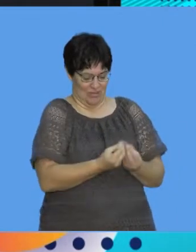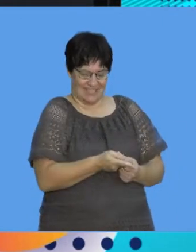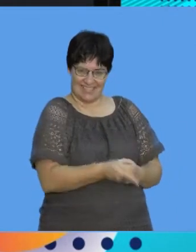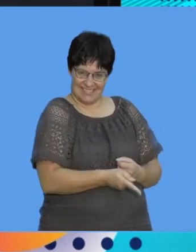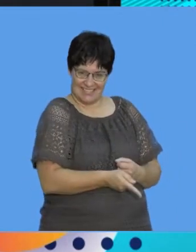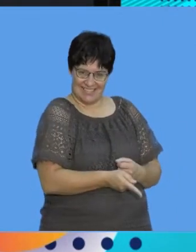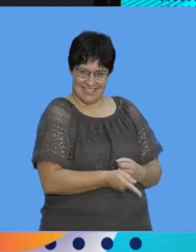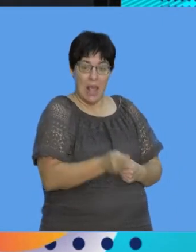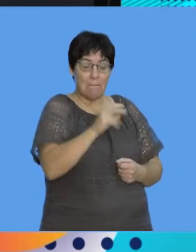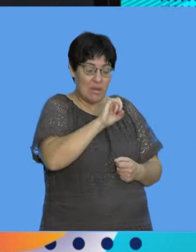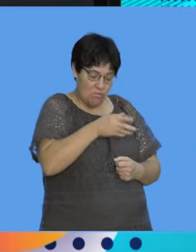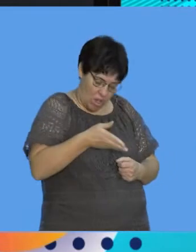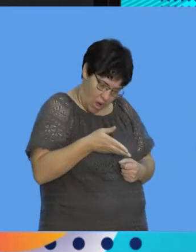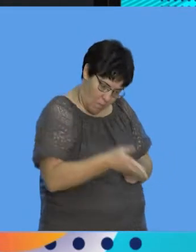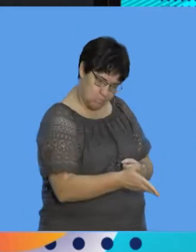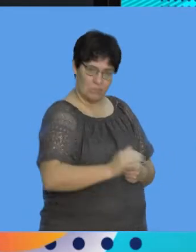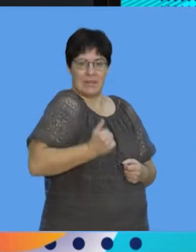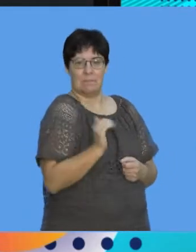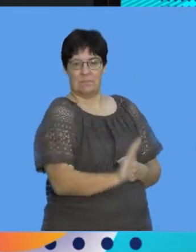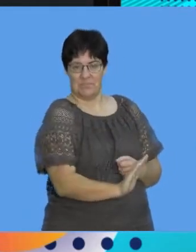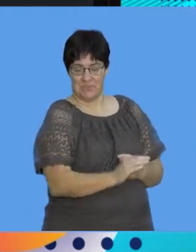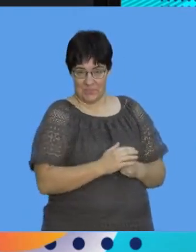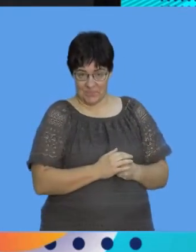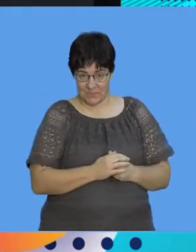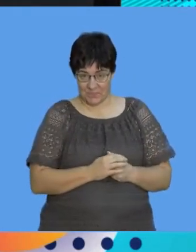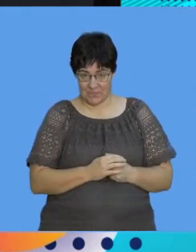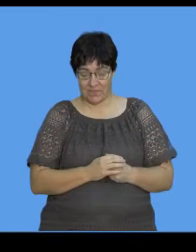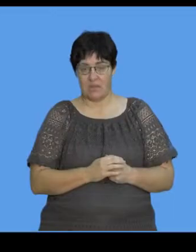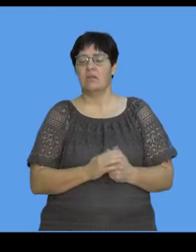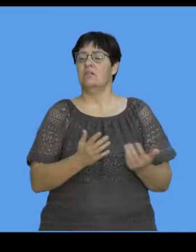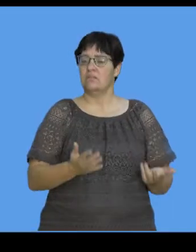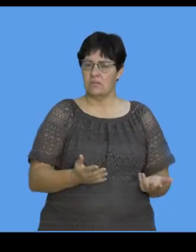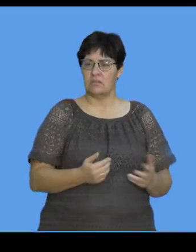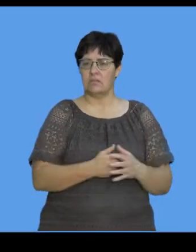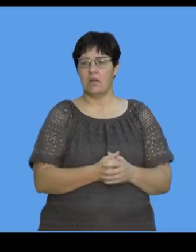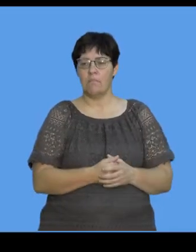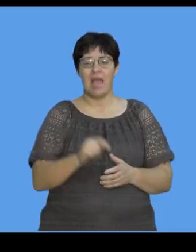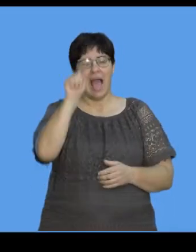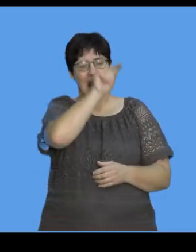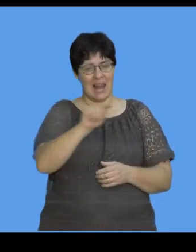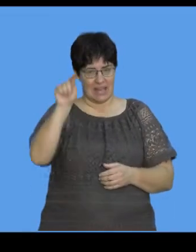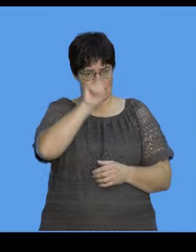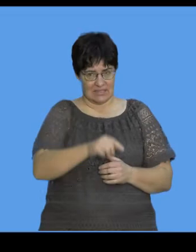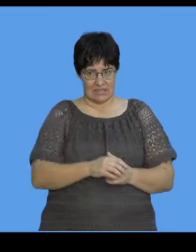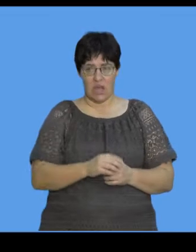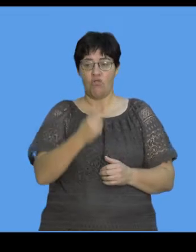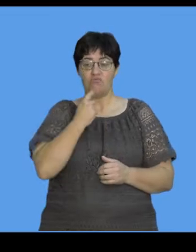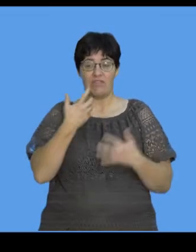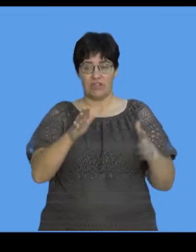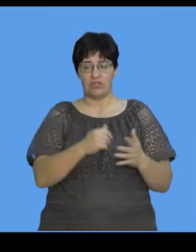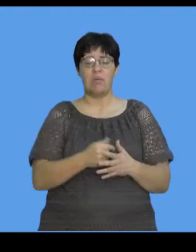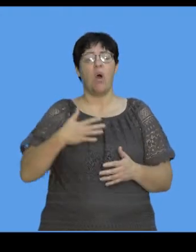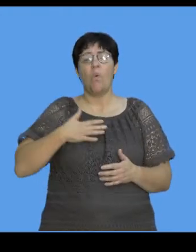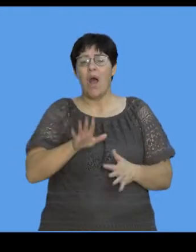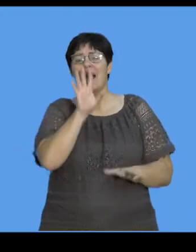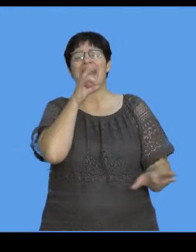products, and we keep those minerals in those raw products. Now, just two words that I want to, all right, I'm going to highlight. I have highlighted in